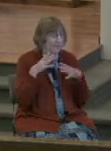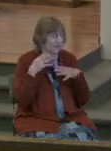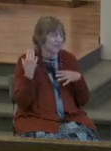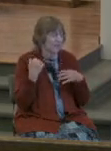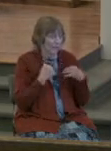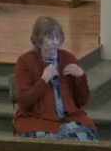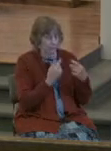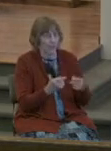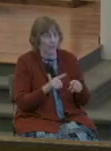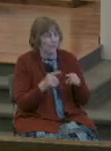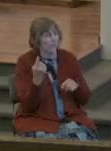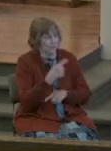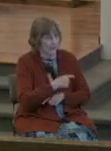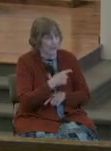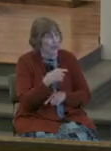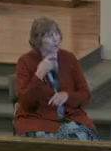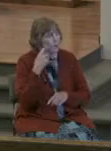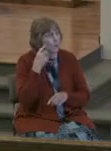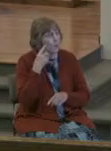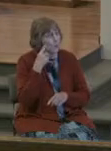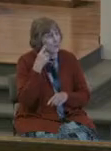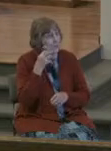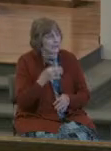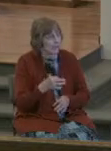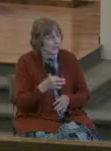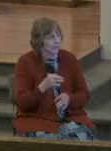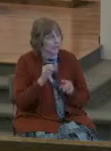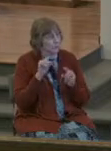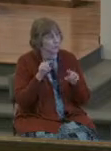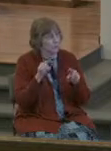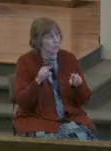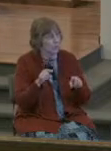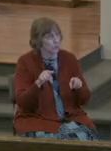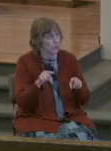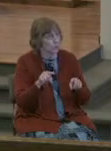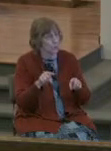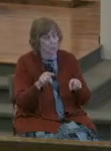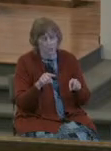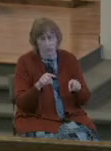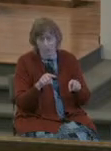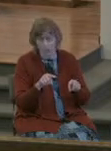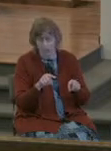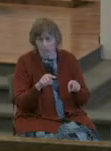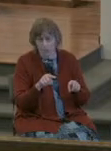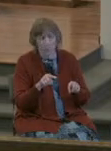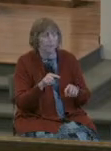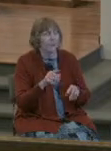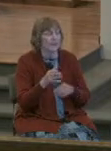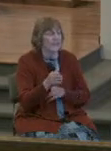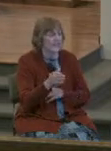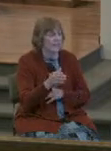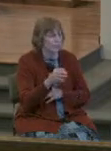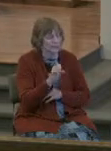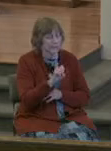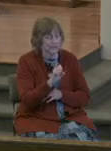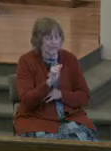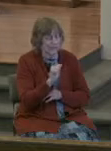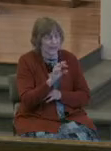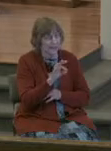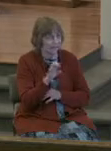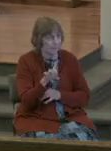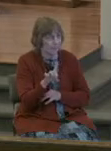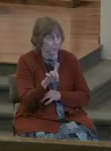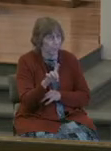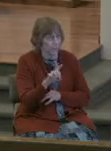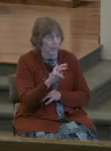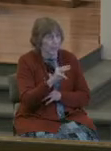But one day, we decided to go down. We'd already planned it, really, to go to a seafood market and buy a ton of crab legs and